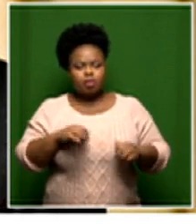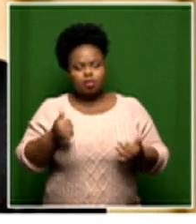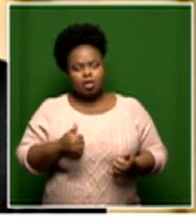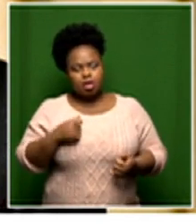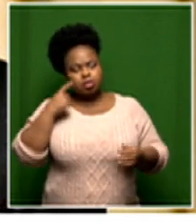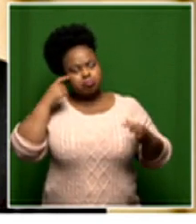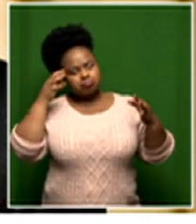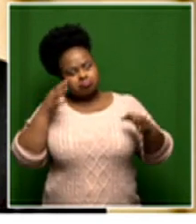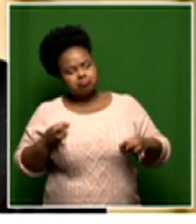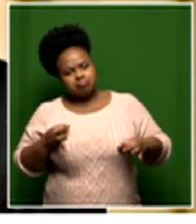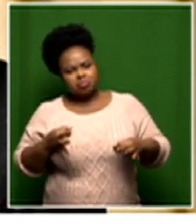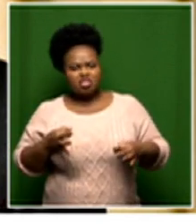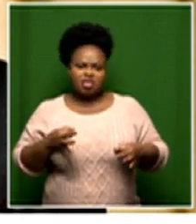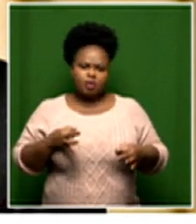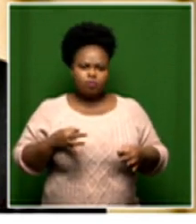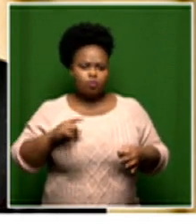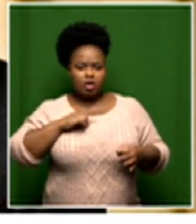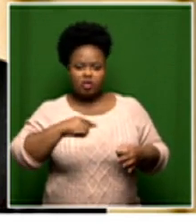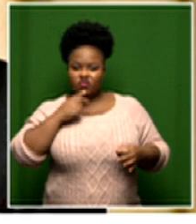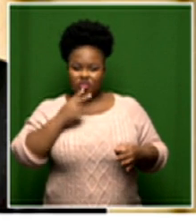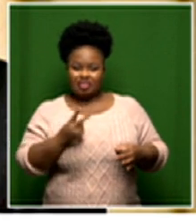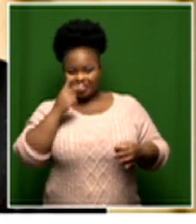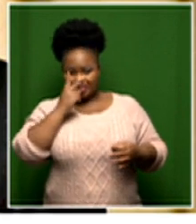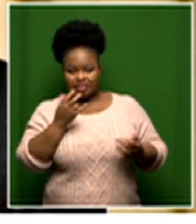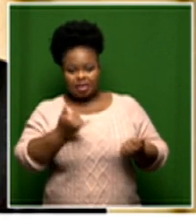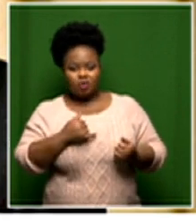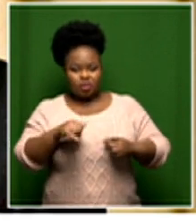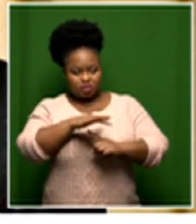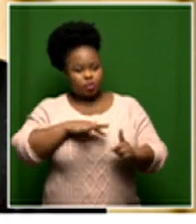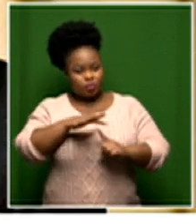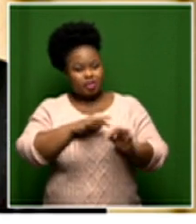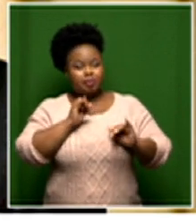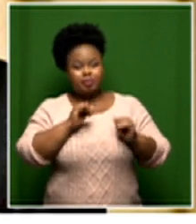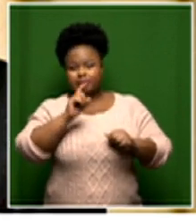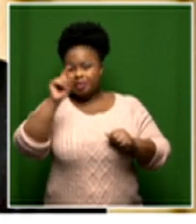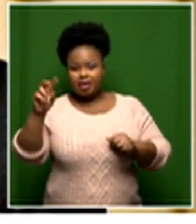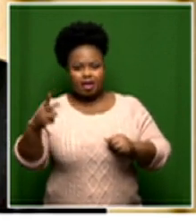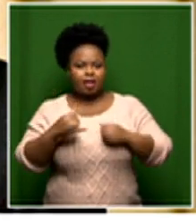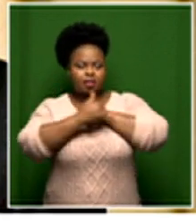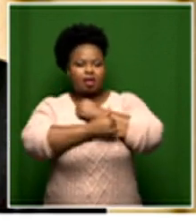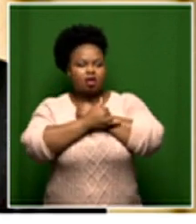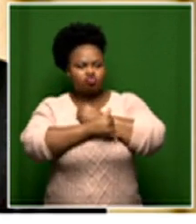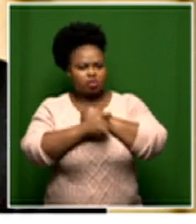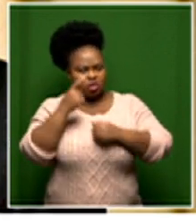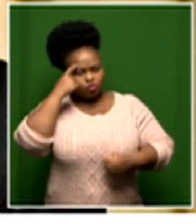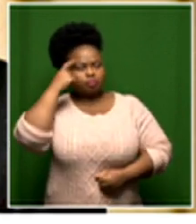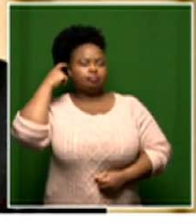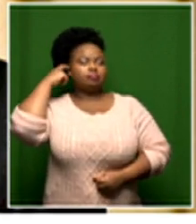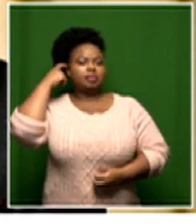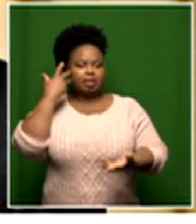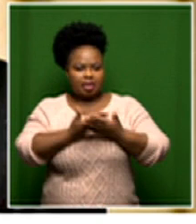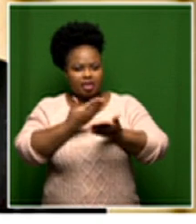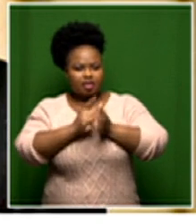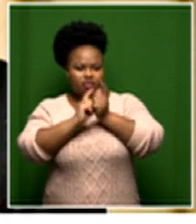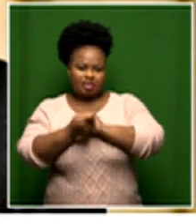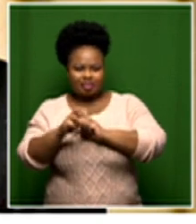discretion they can actually, looking at the intensity of the situation in some of the countries, they can then consider changing